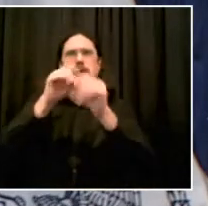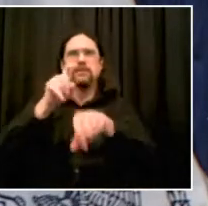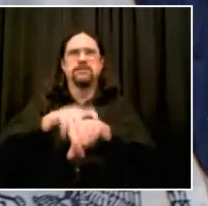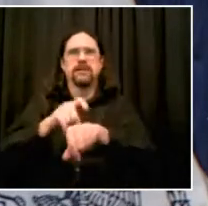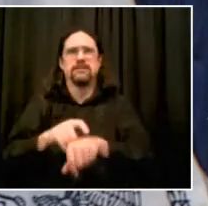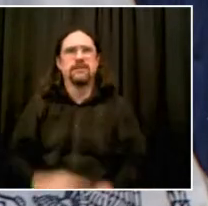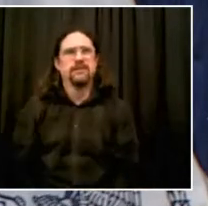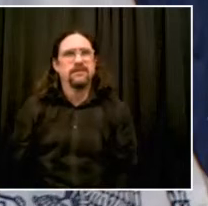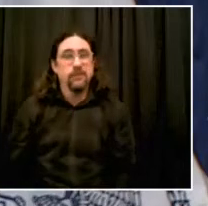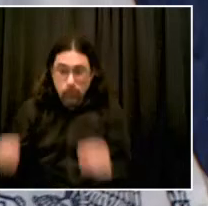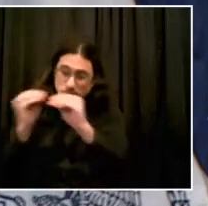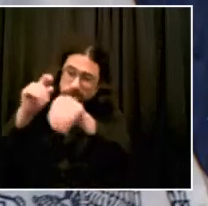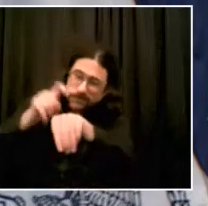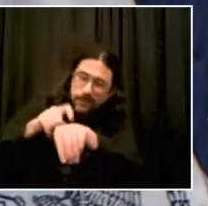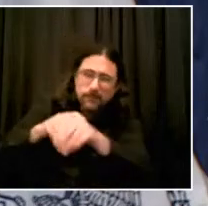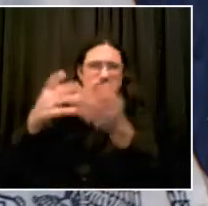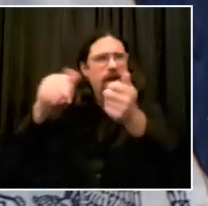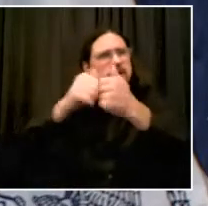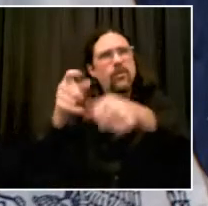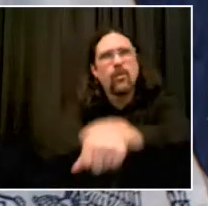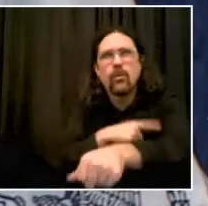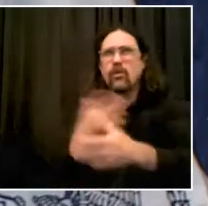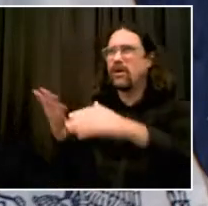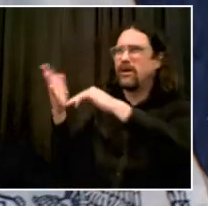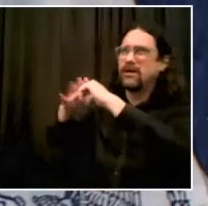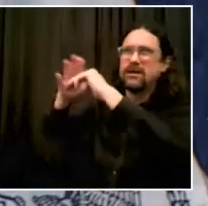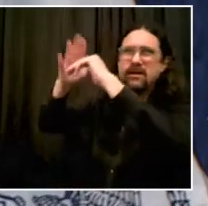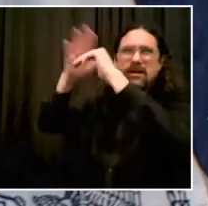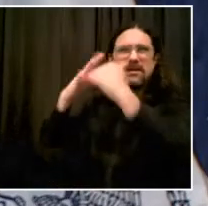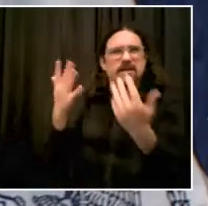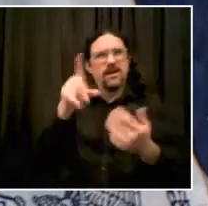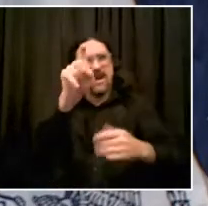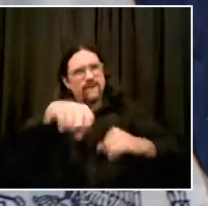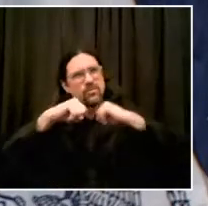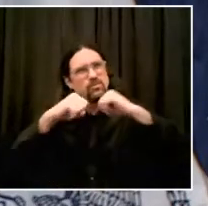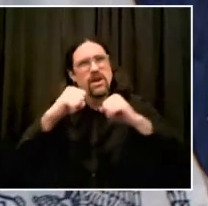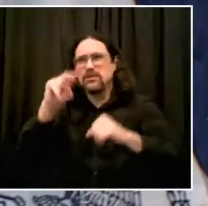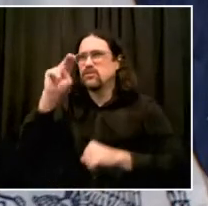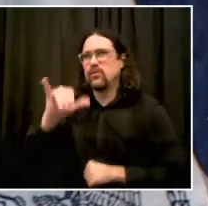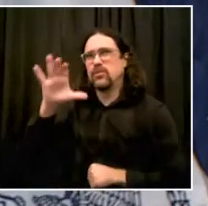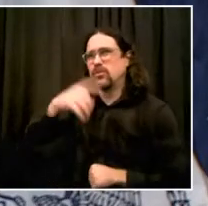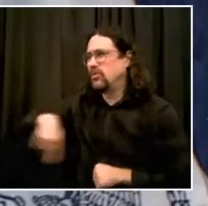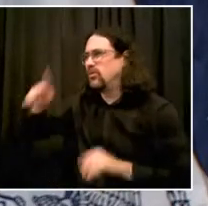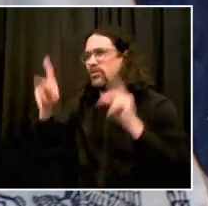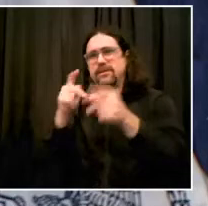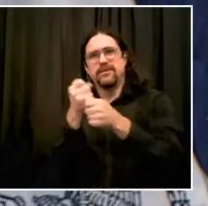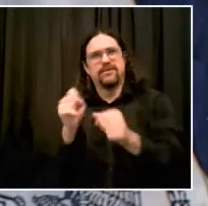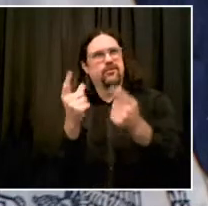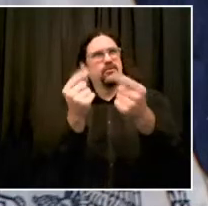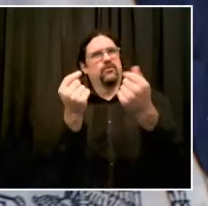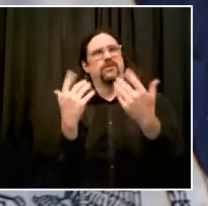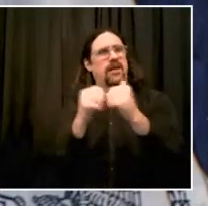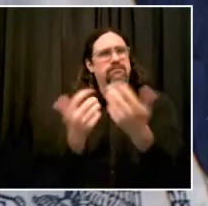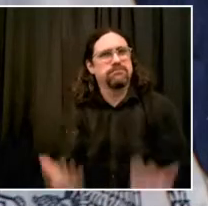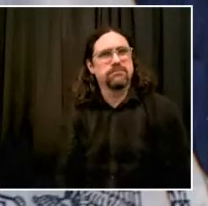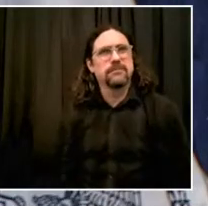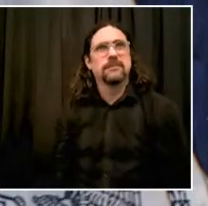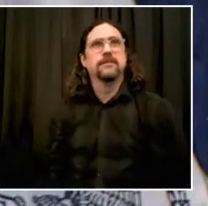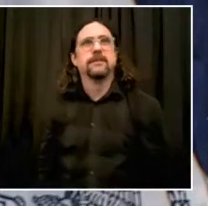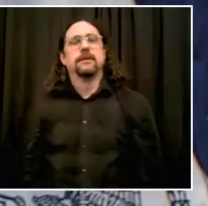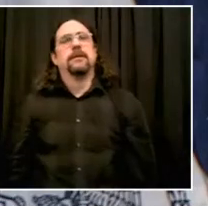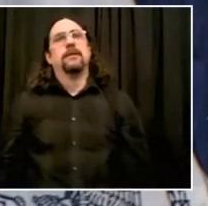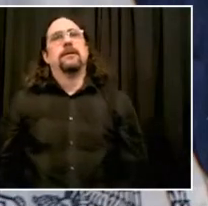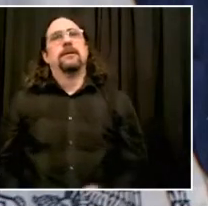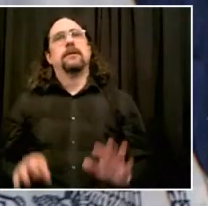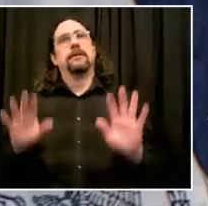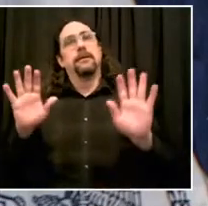we are dealing with a perfect storm, and every major city in America is dealing with their version of this because so much has been dislocated